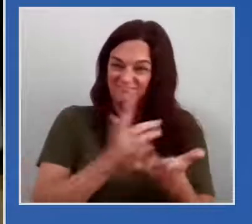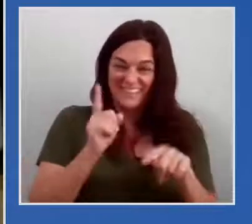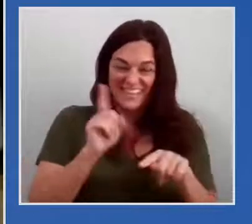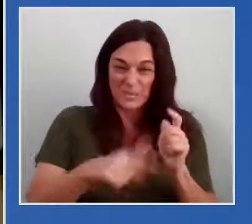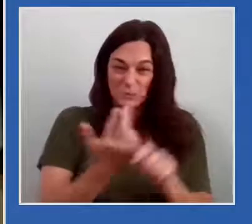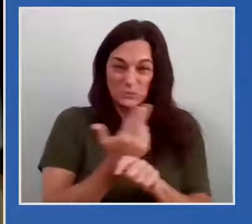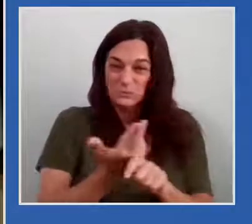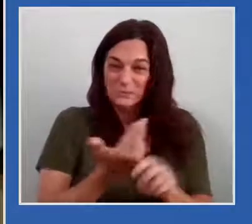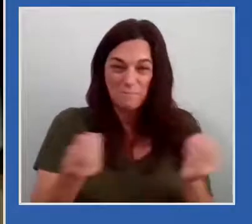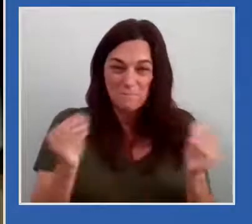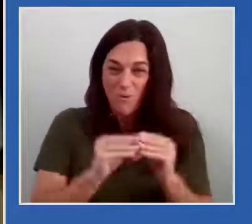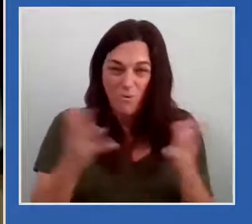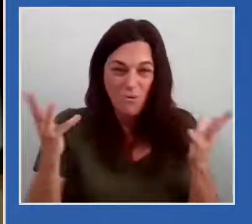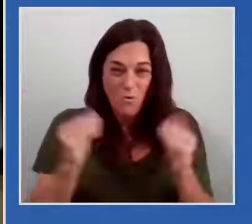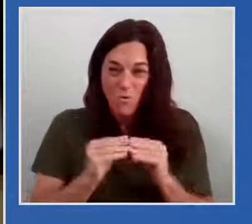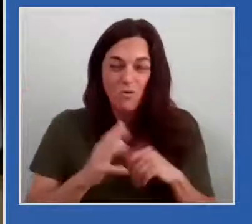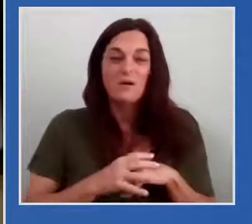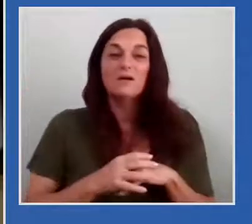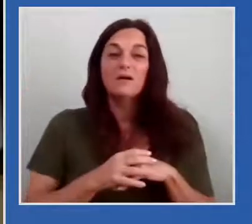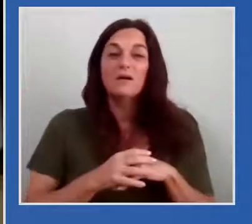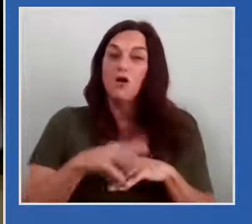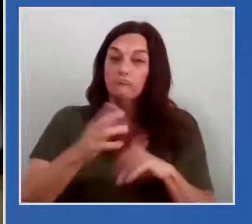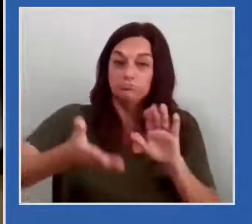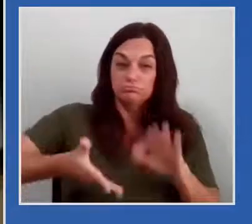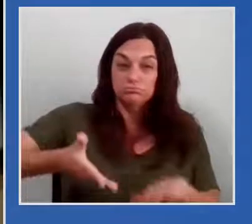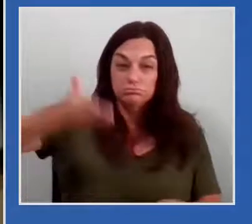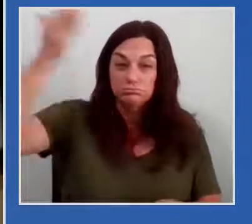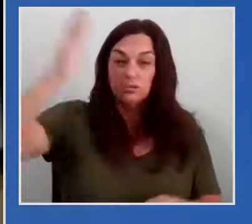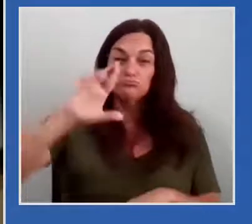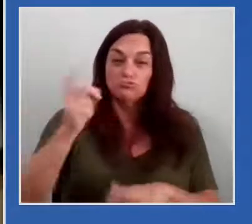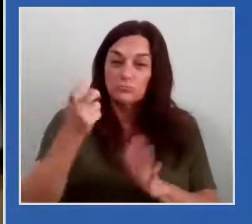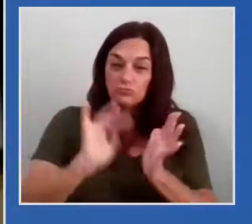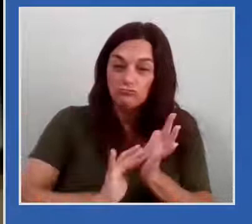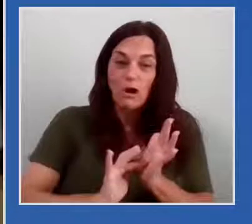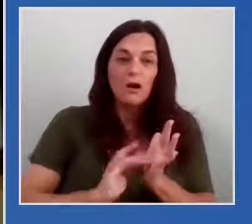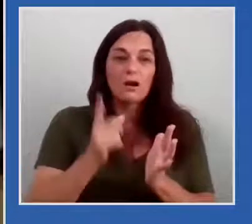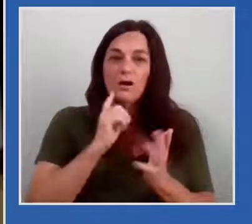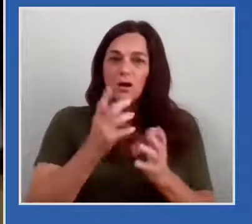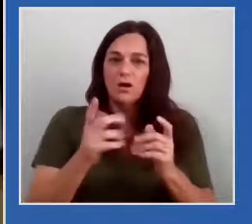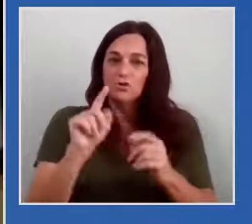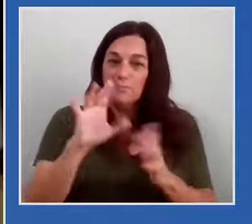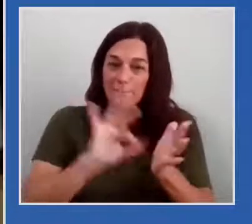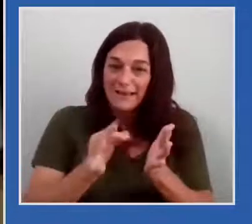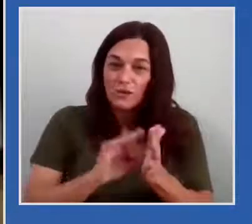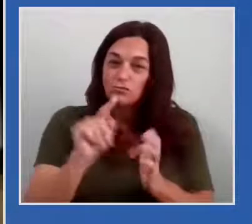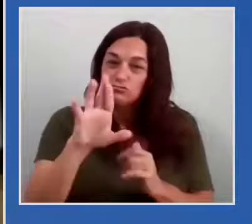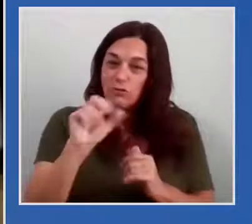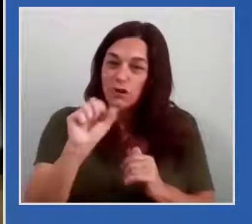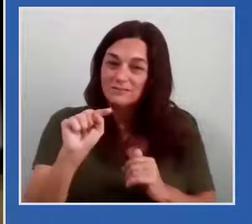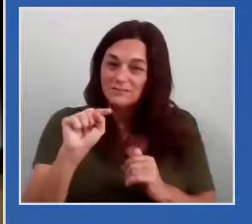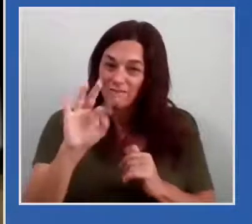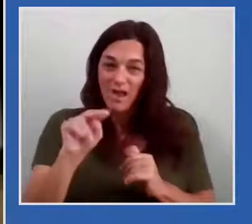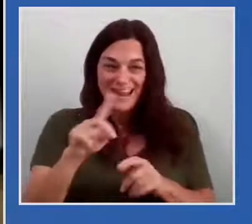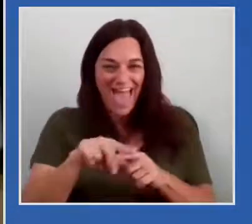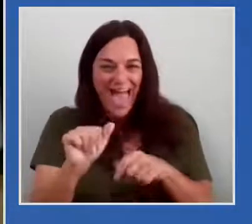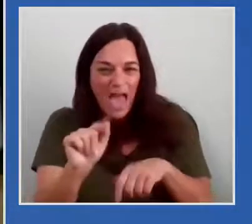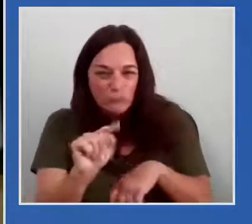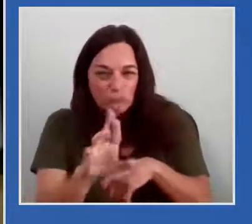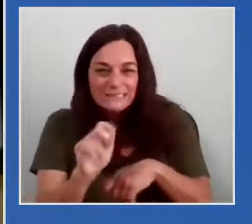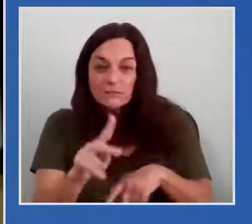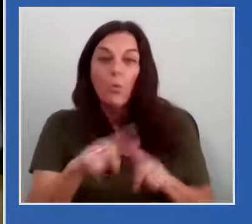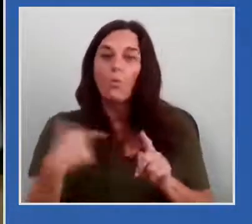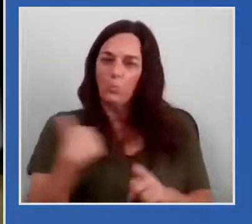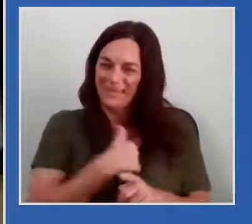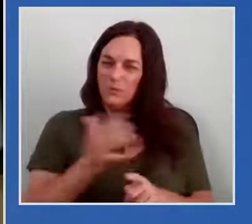rise in prescription drug prices for millions of seniors and put Medicare trust fund at risk. And by the way, we used to talk about the Medicare Trust Fund. I